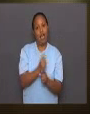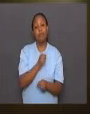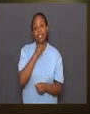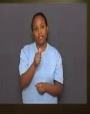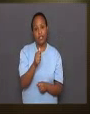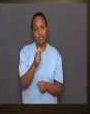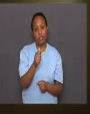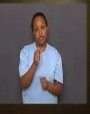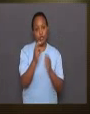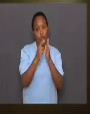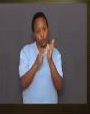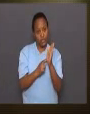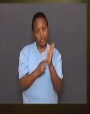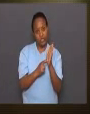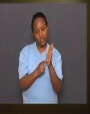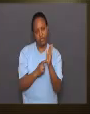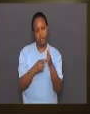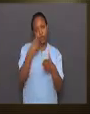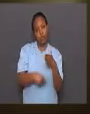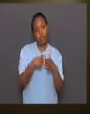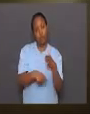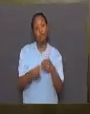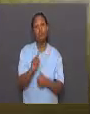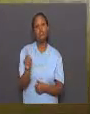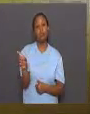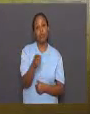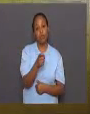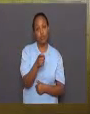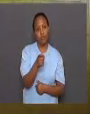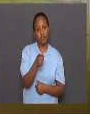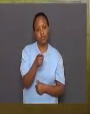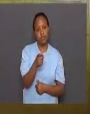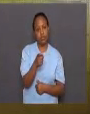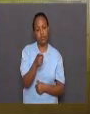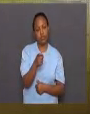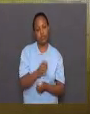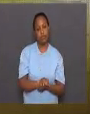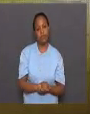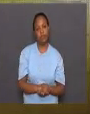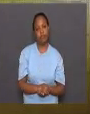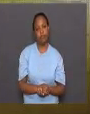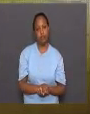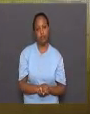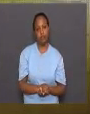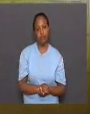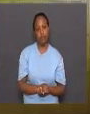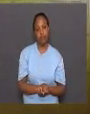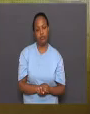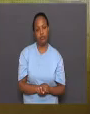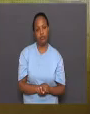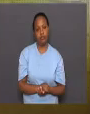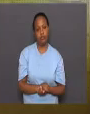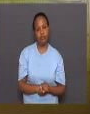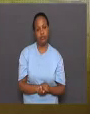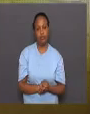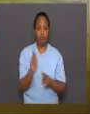and uncertainty within society. This is because nobody